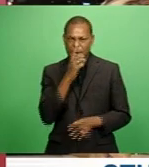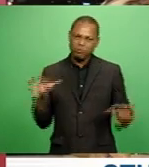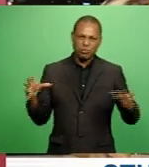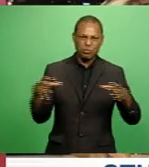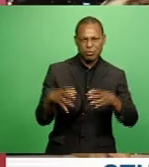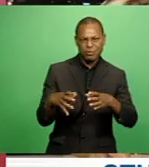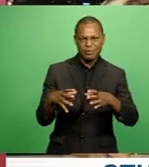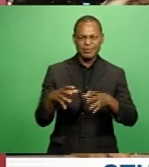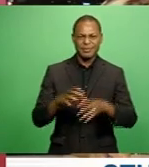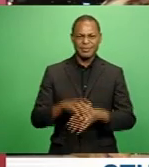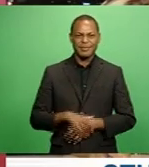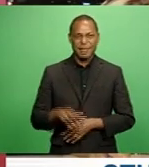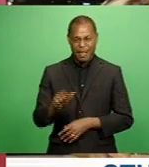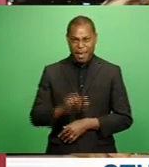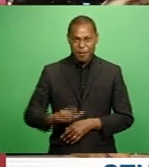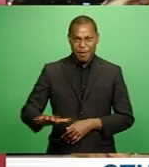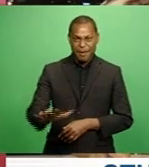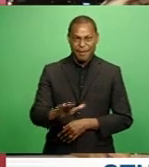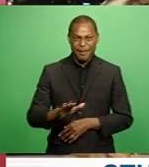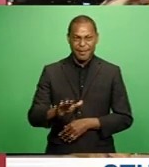area?